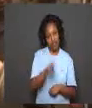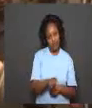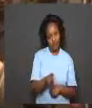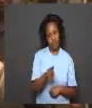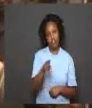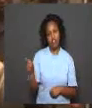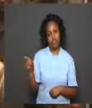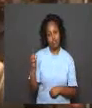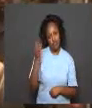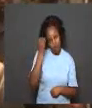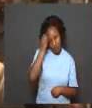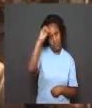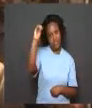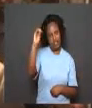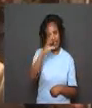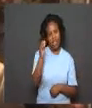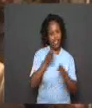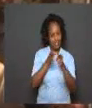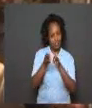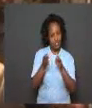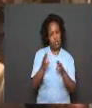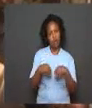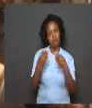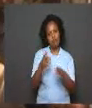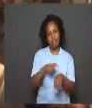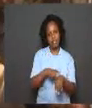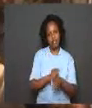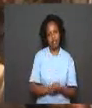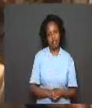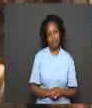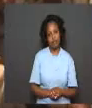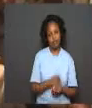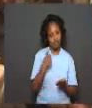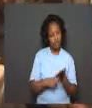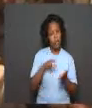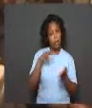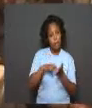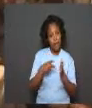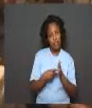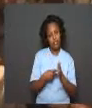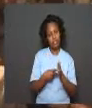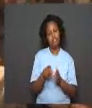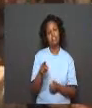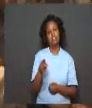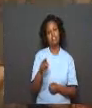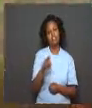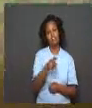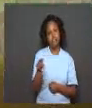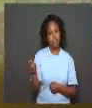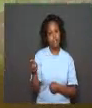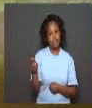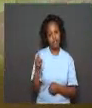thought, opinion, and expression. This means that you have to